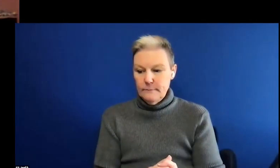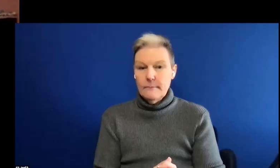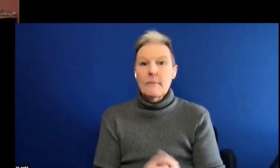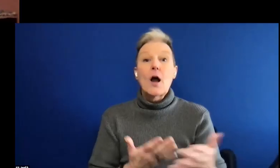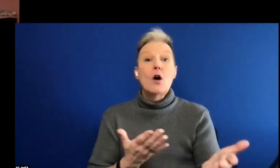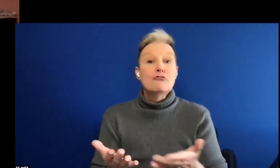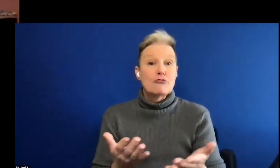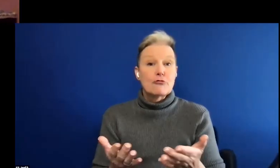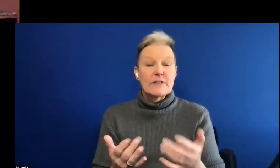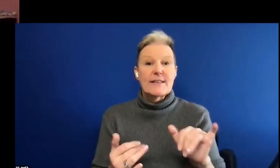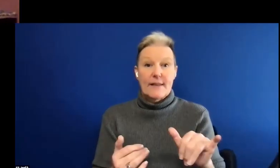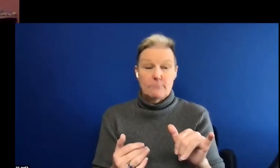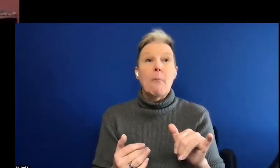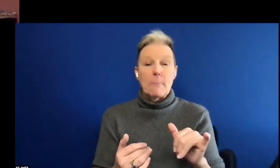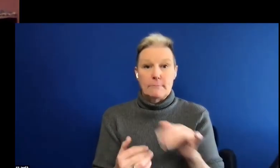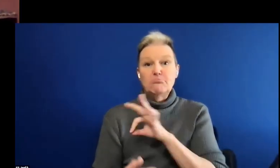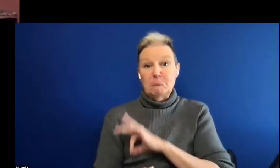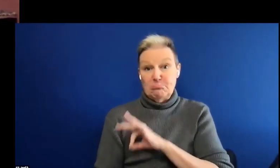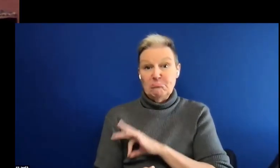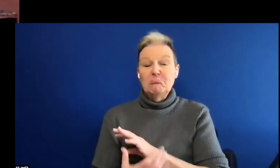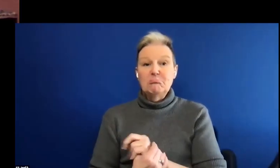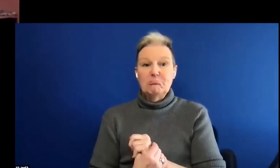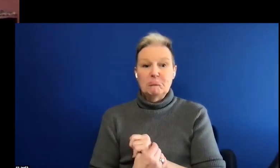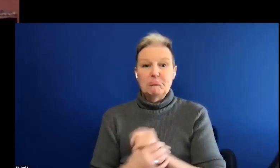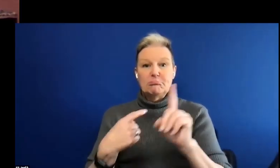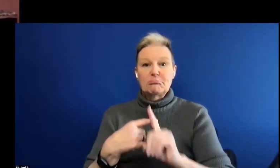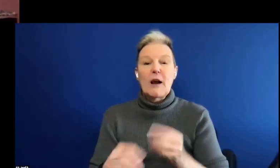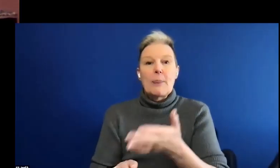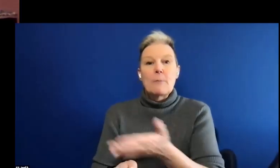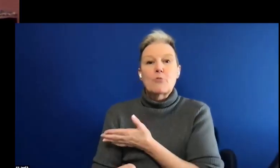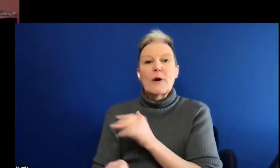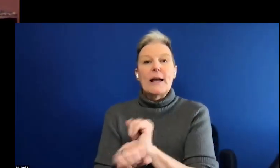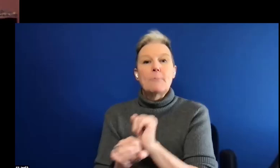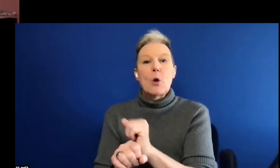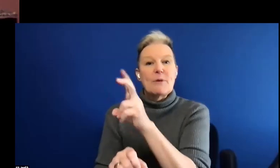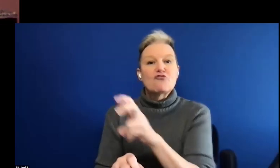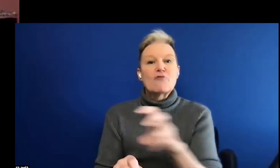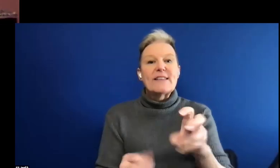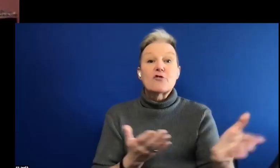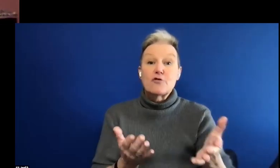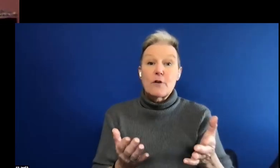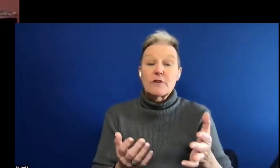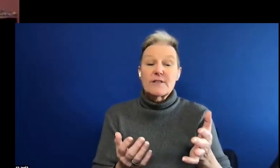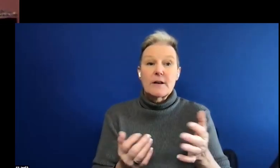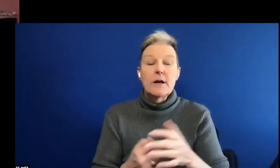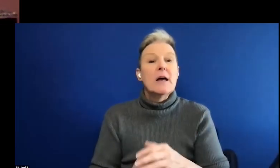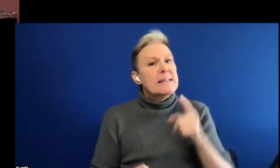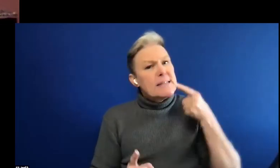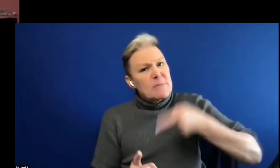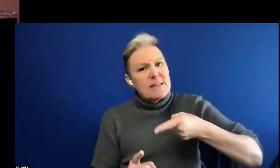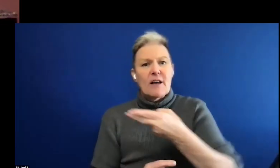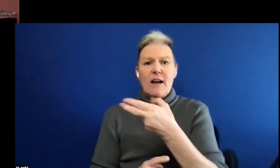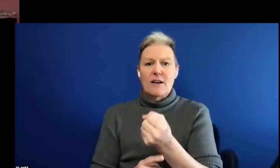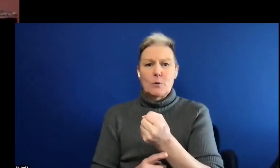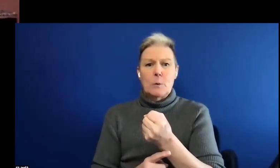services that has been beneficial is the pre-employment transition services, especially at the high school level.